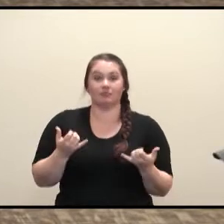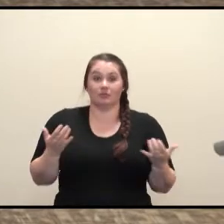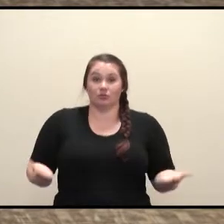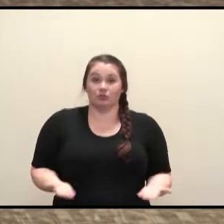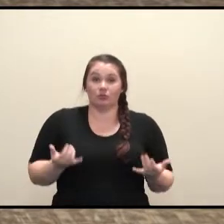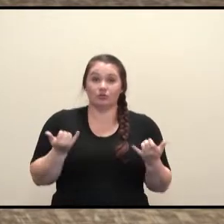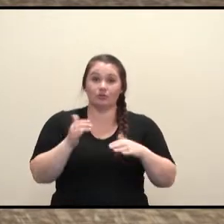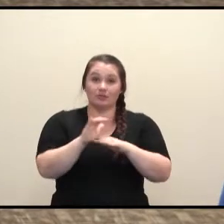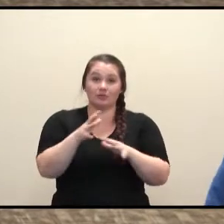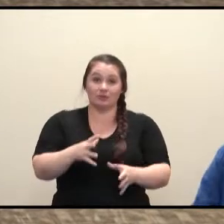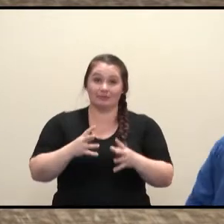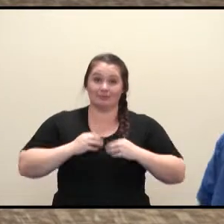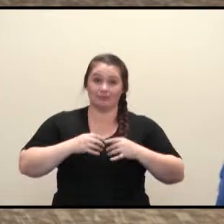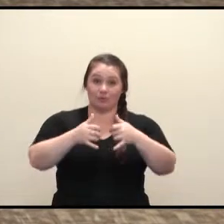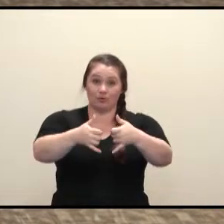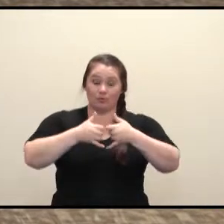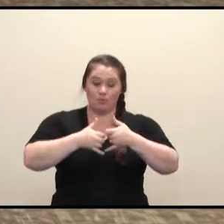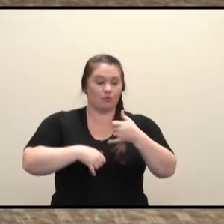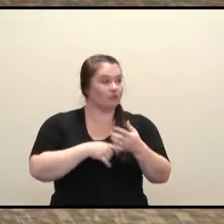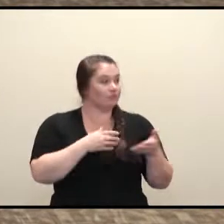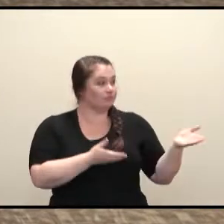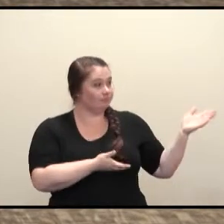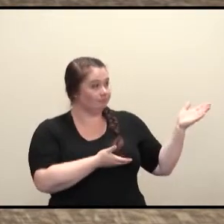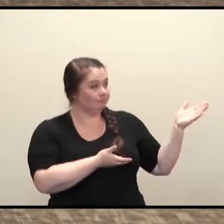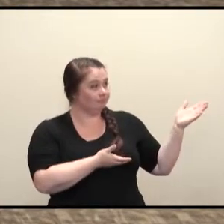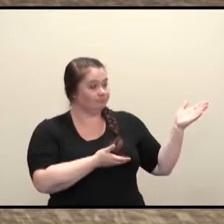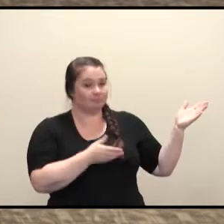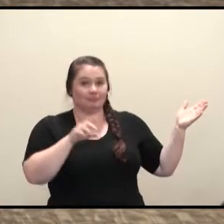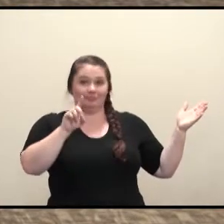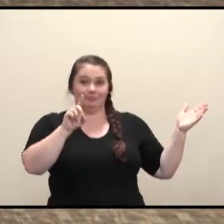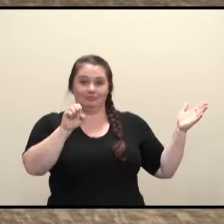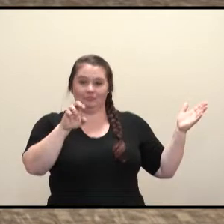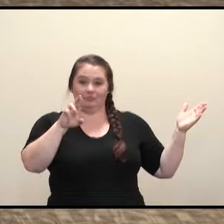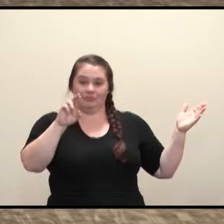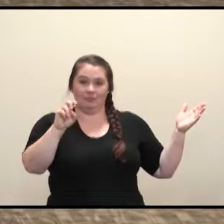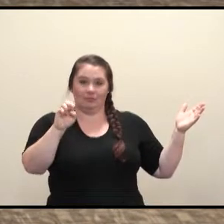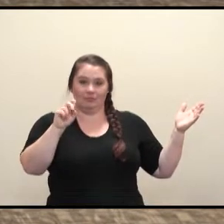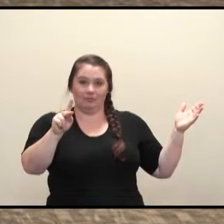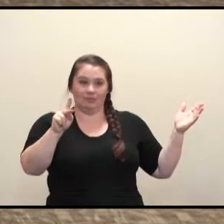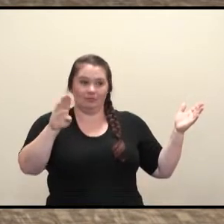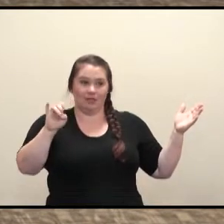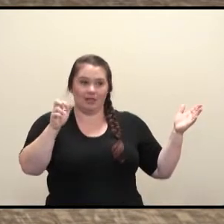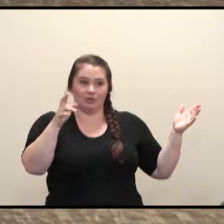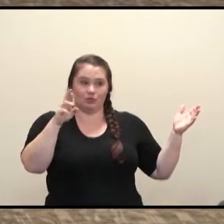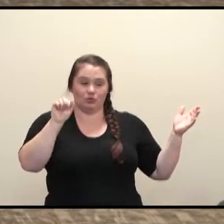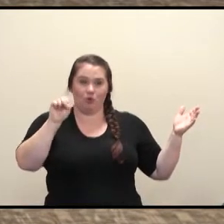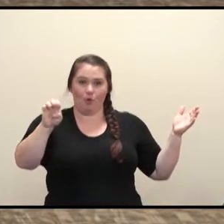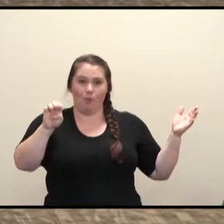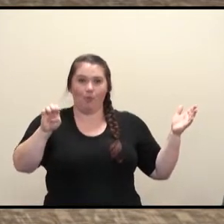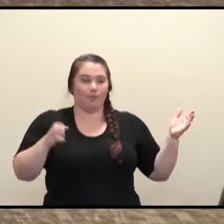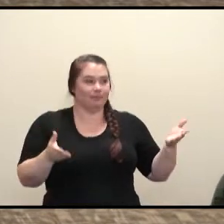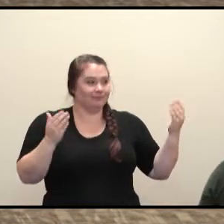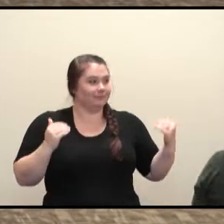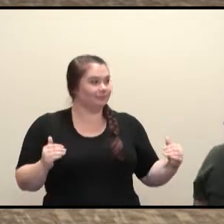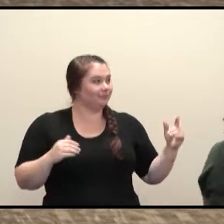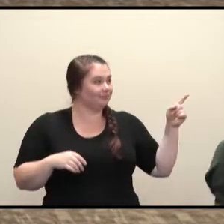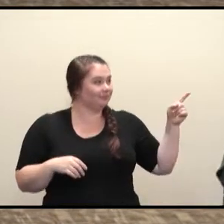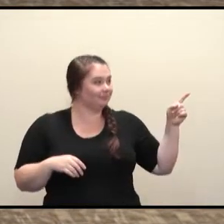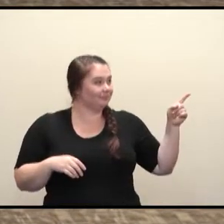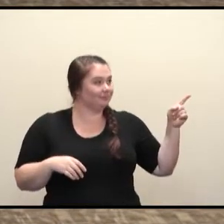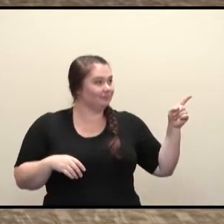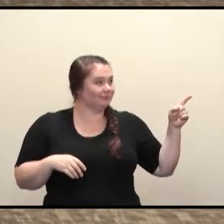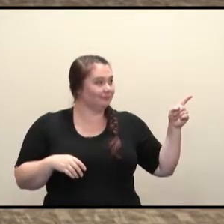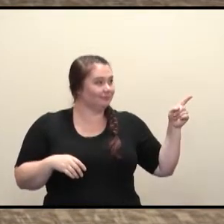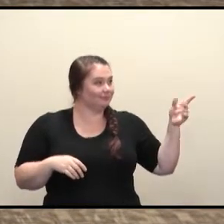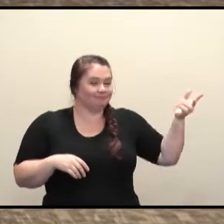Cheryl Allen, Director of Program Advancement, Derek Bledsoe, Program Director, and Maria Macias, Program Director. Thank you